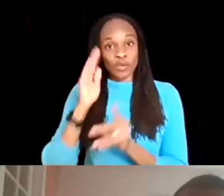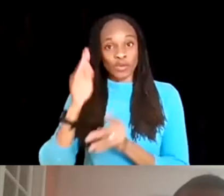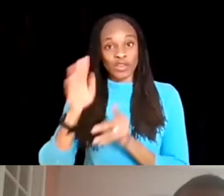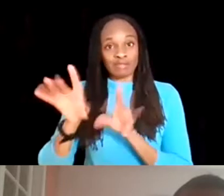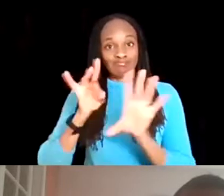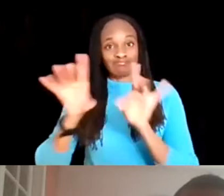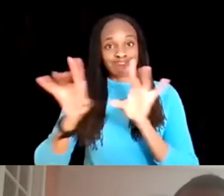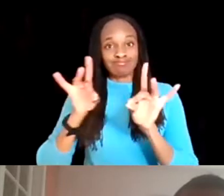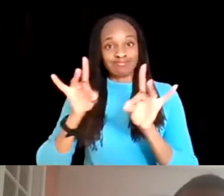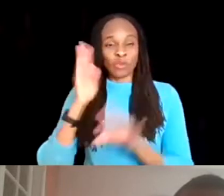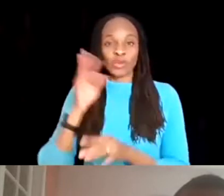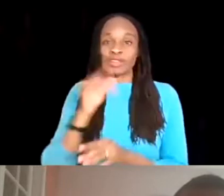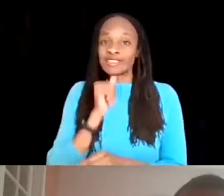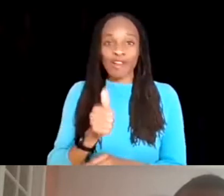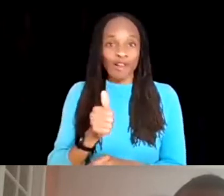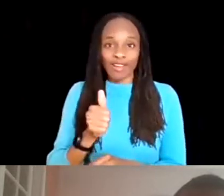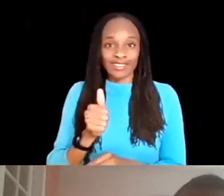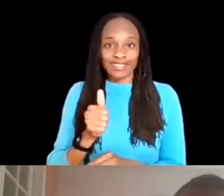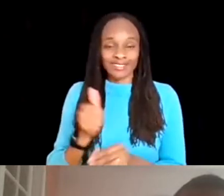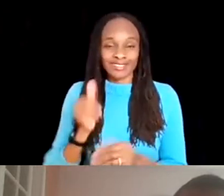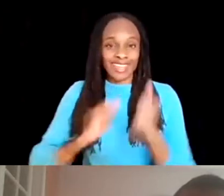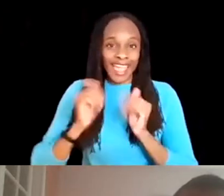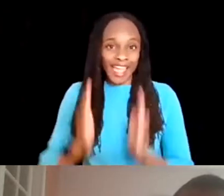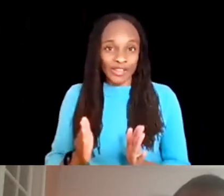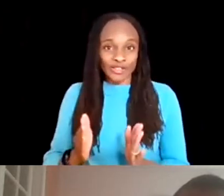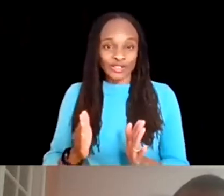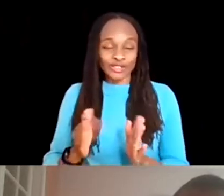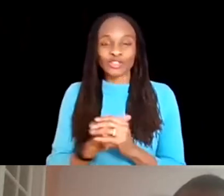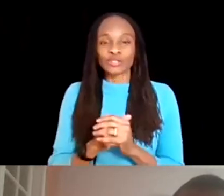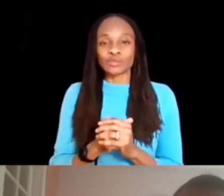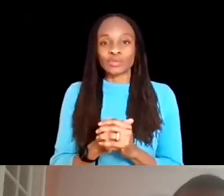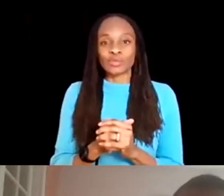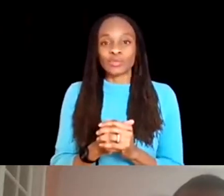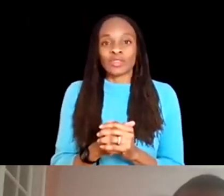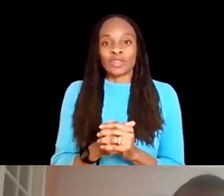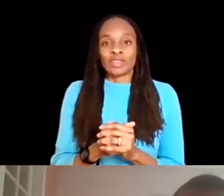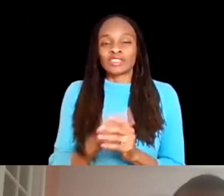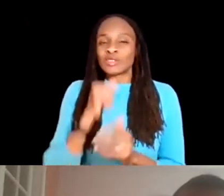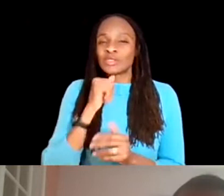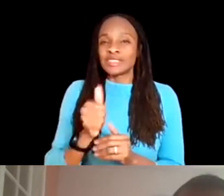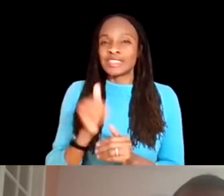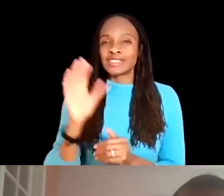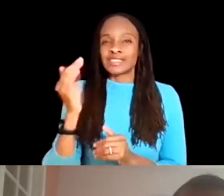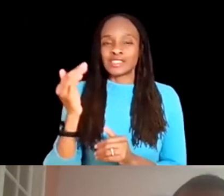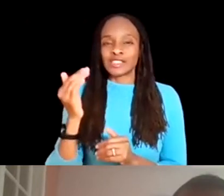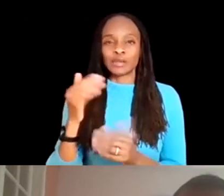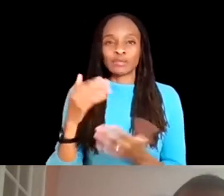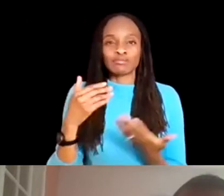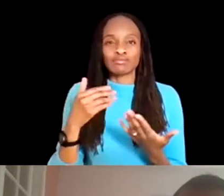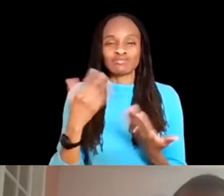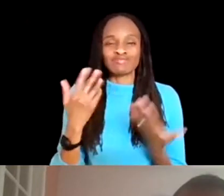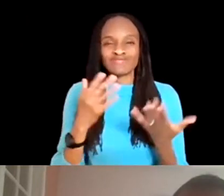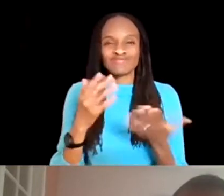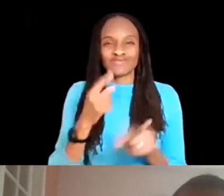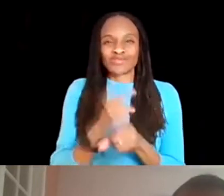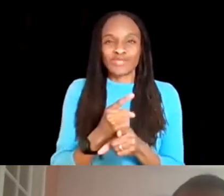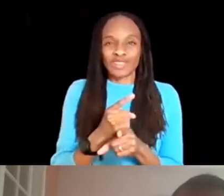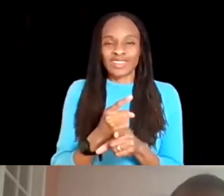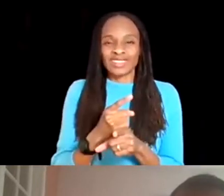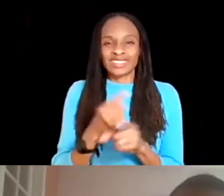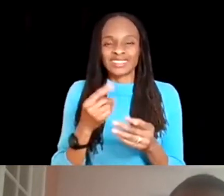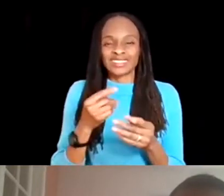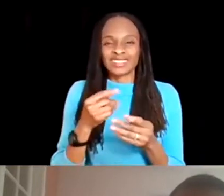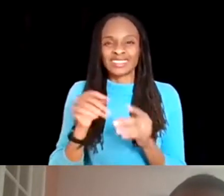And so it seemed to us completely incorrect, inauthentic, disingenuous to then cast the